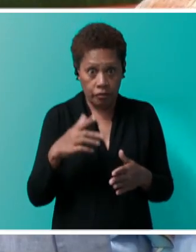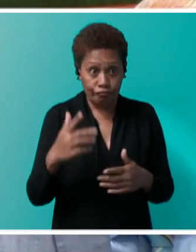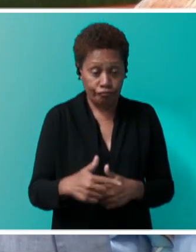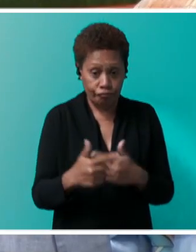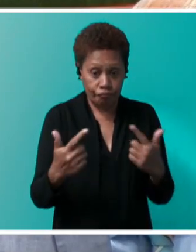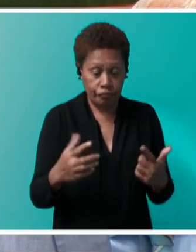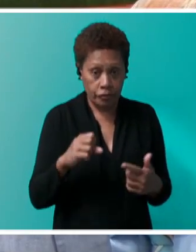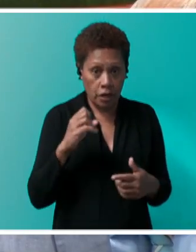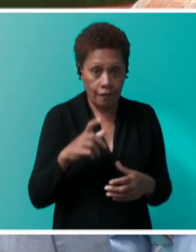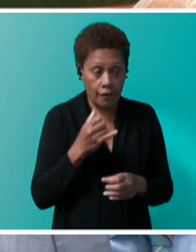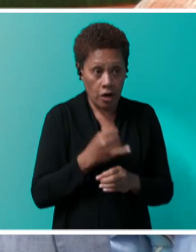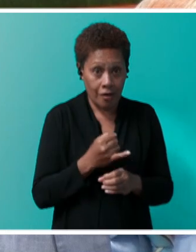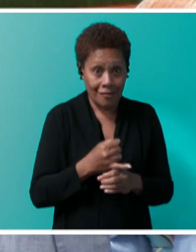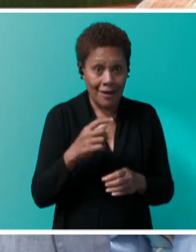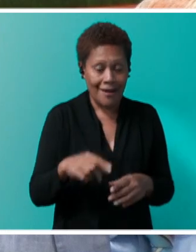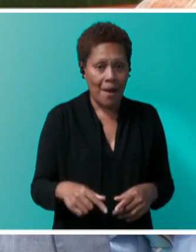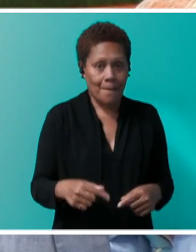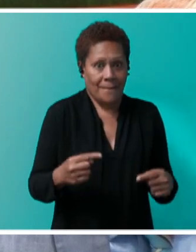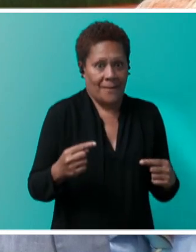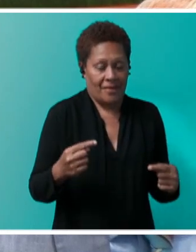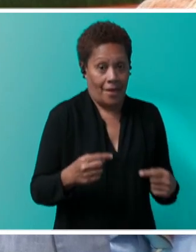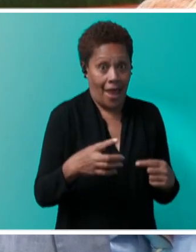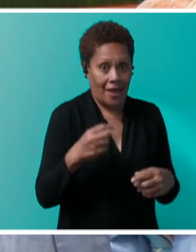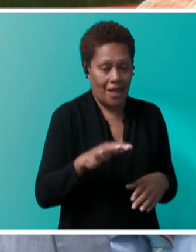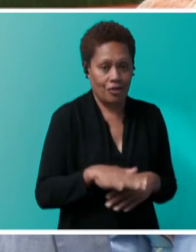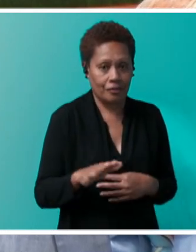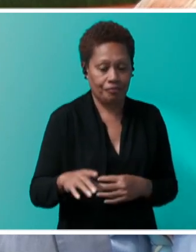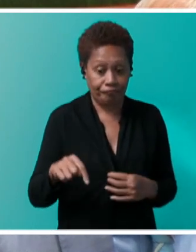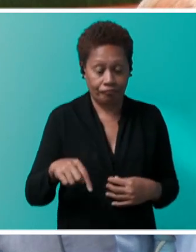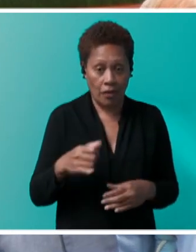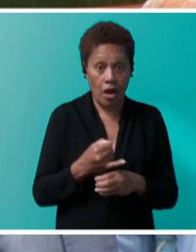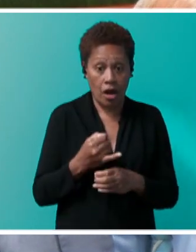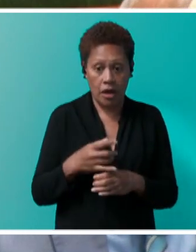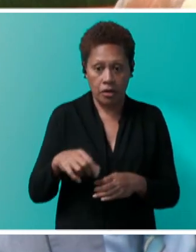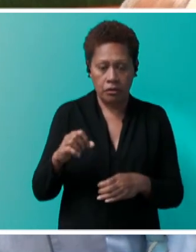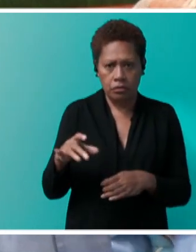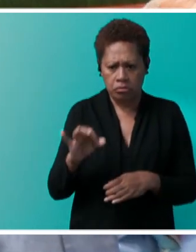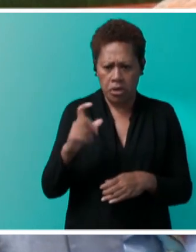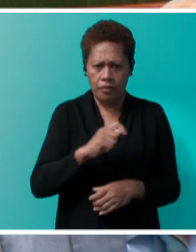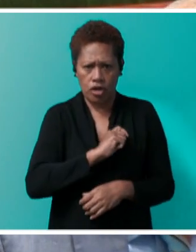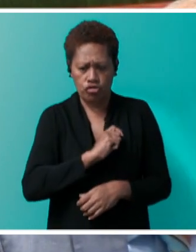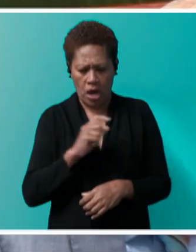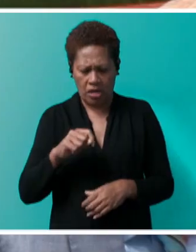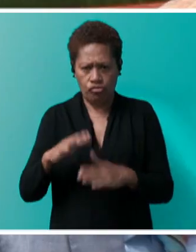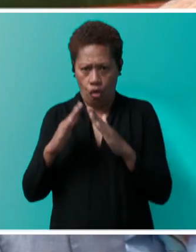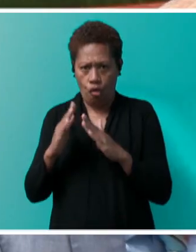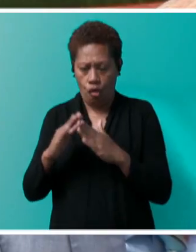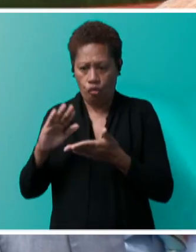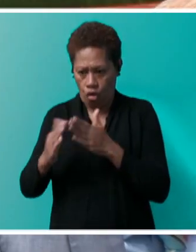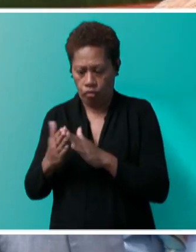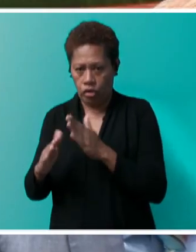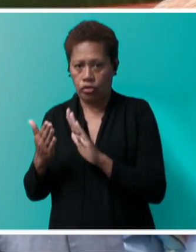category of crimes against children. Unfortunately, most of these crimes are committed by trusted individuals within their home or community